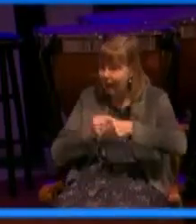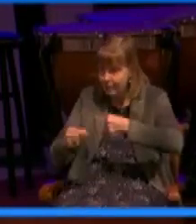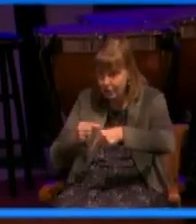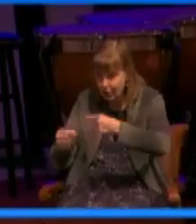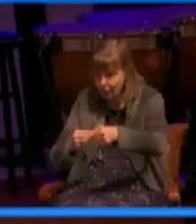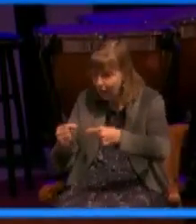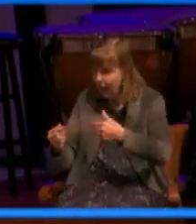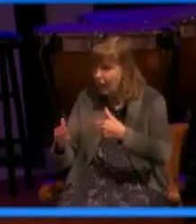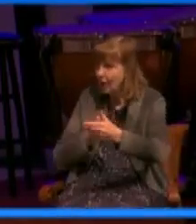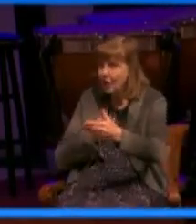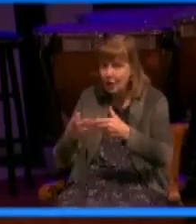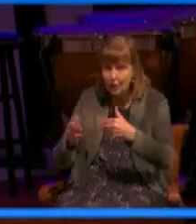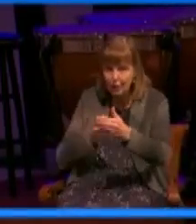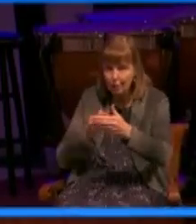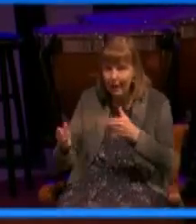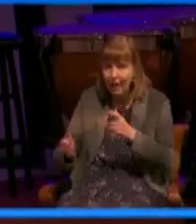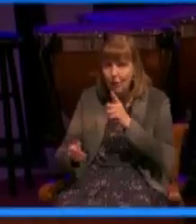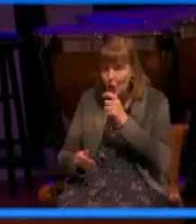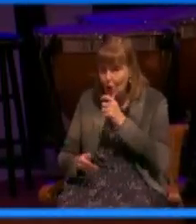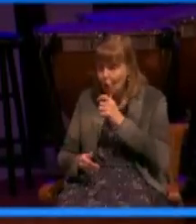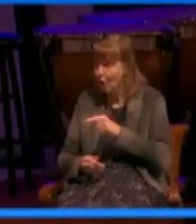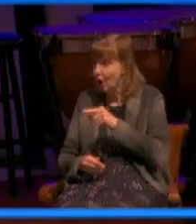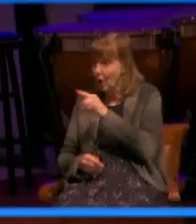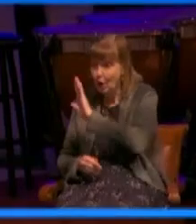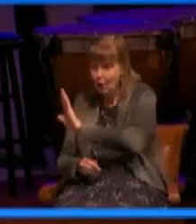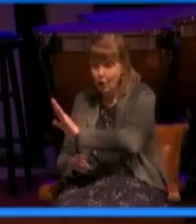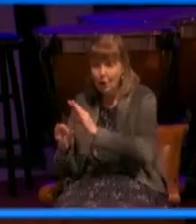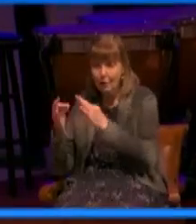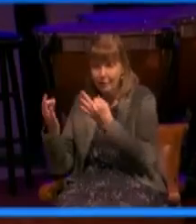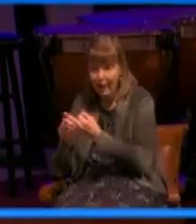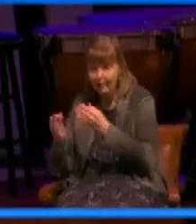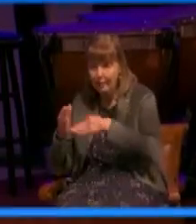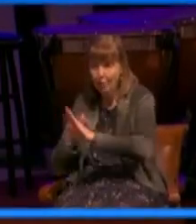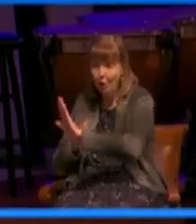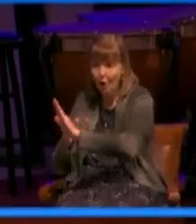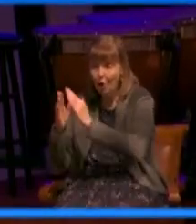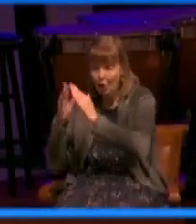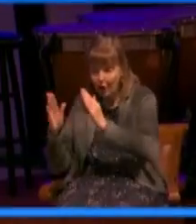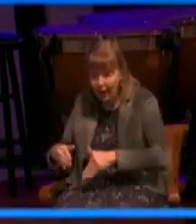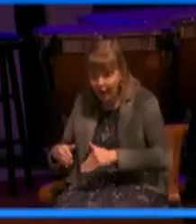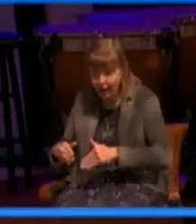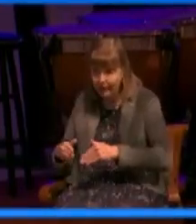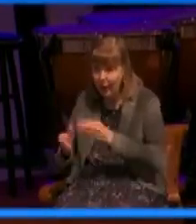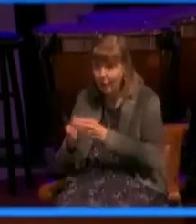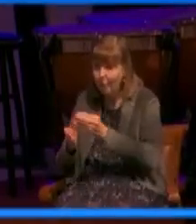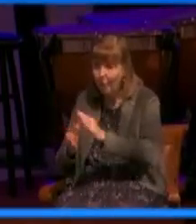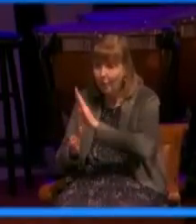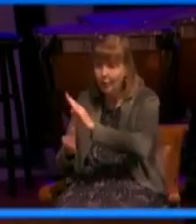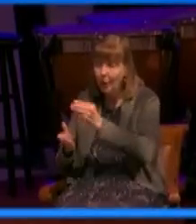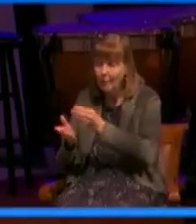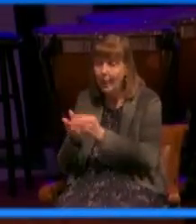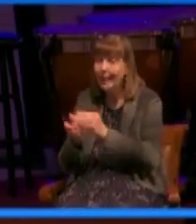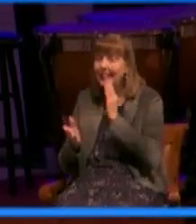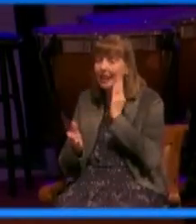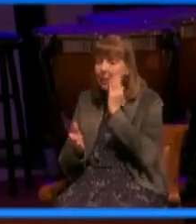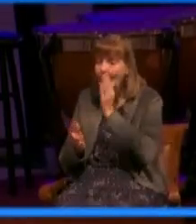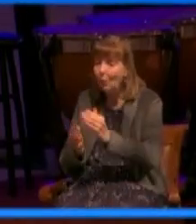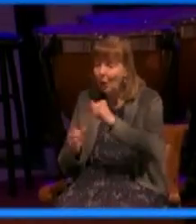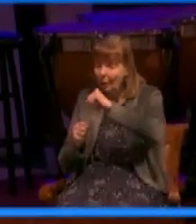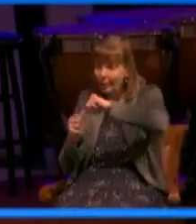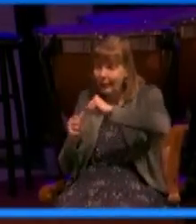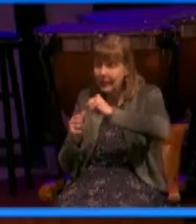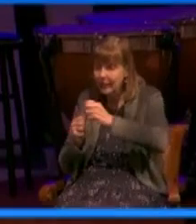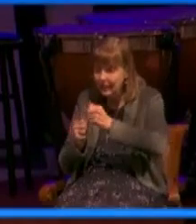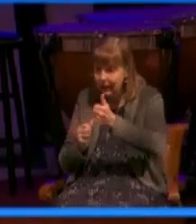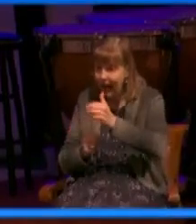is at your offspring. Both he who is born in your house and he who is bought with your money shall surely be circumcised. So shall my covenant be